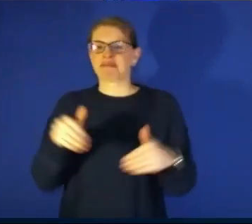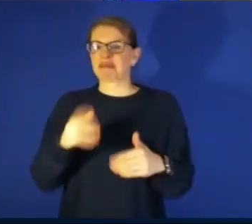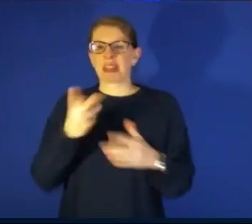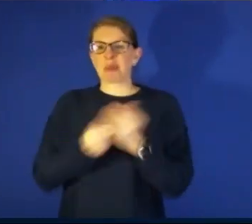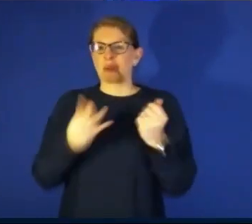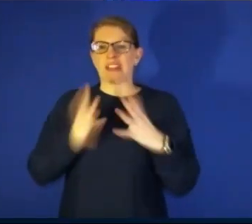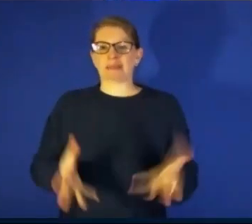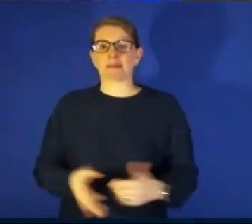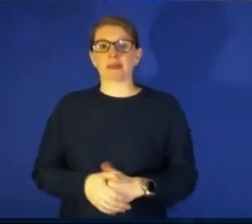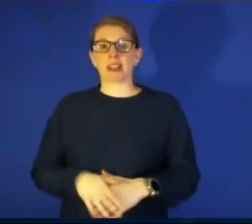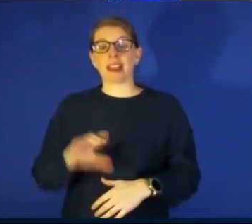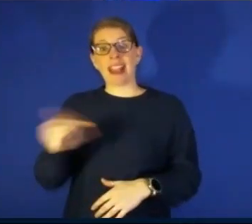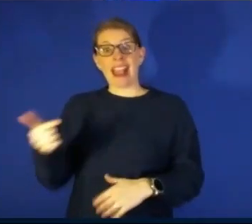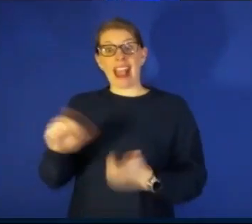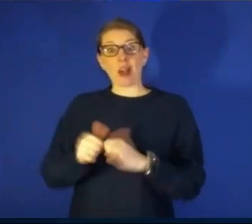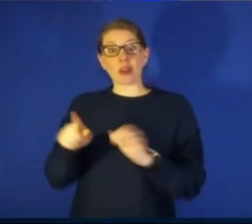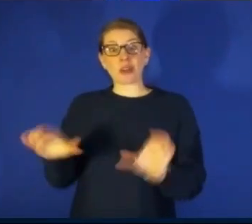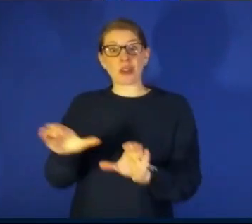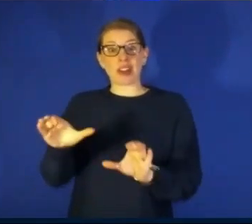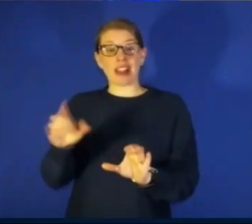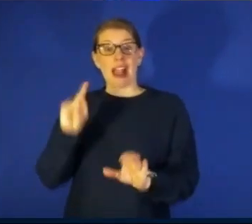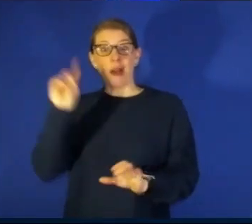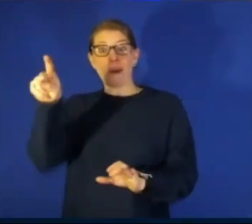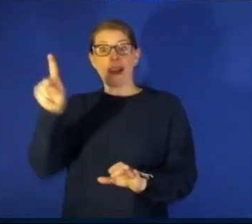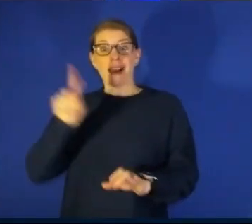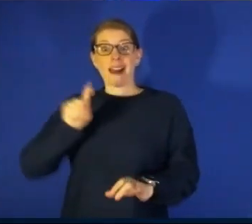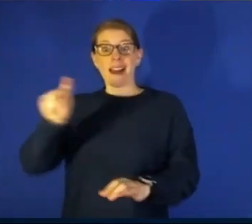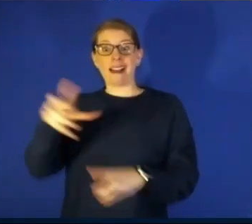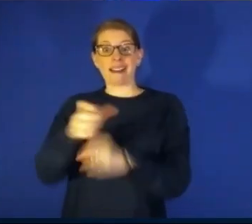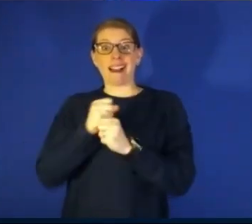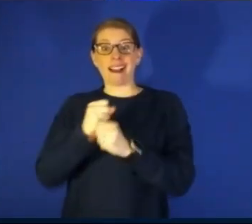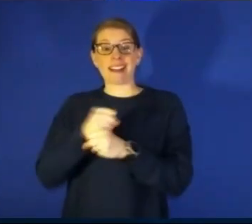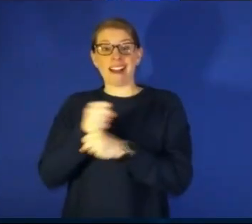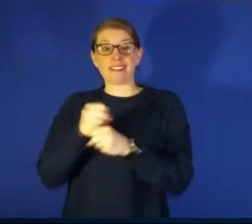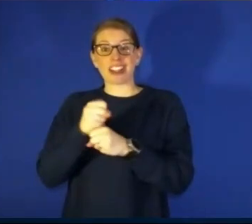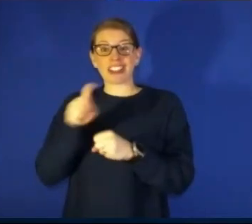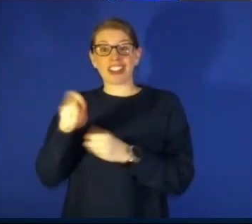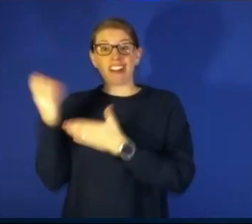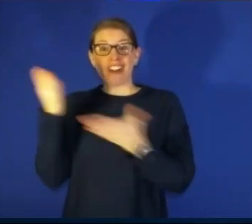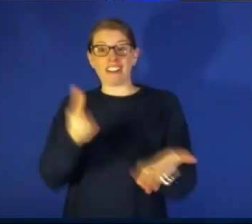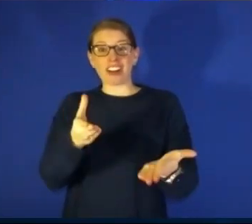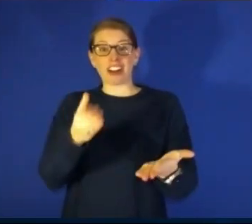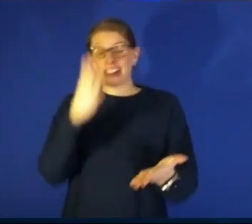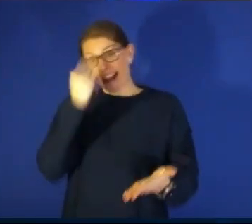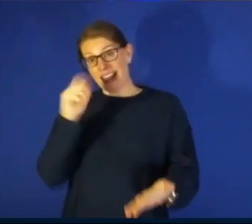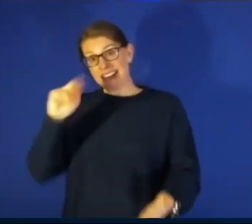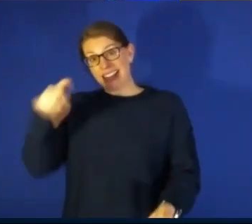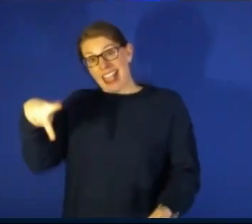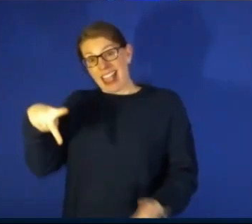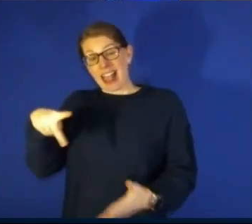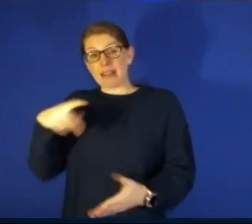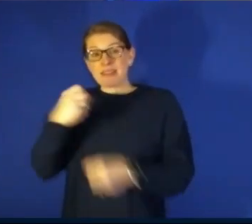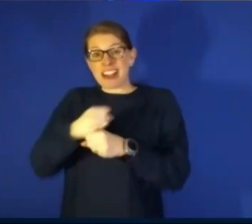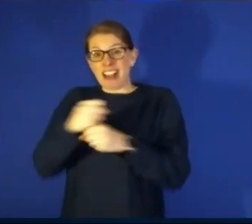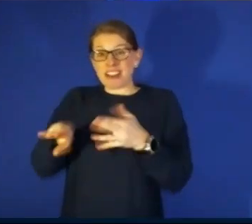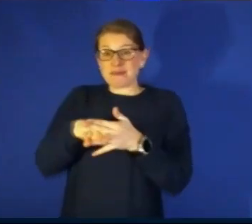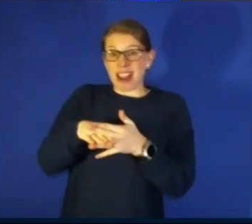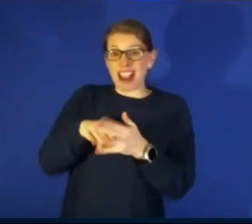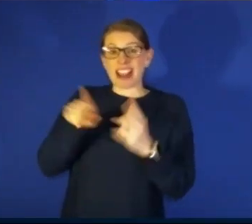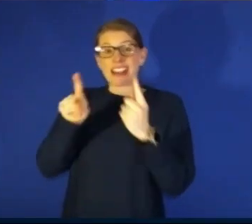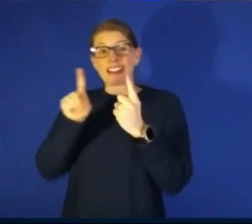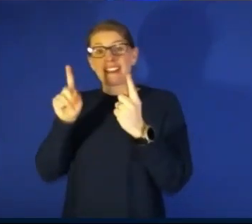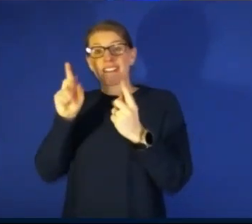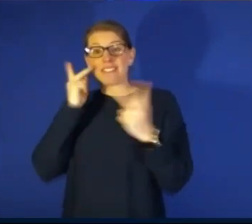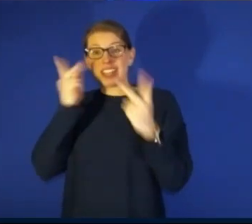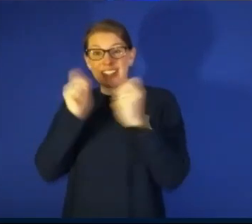there? I'm Final good. I went thoughts? for some coffee. That's what I was should gonna have say. offered to get you guys You some. could take a nap, go on a coffee break, go see patients, and now you're back. That's Okay.